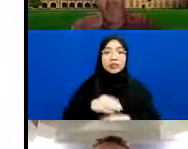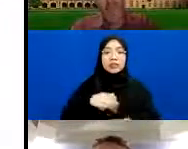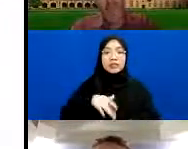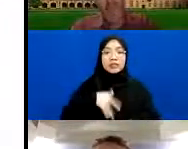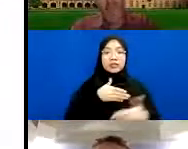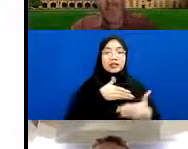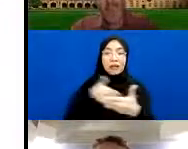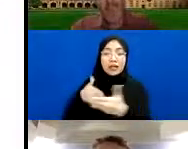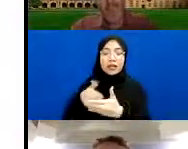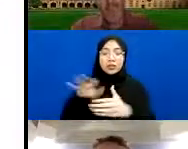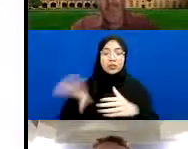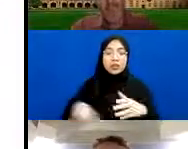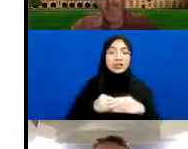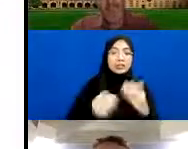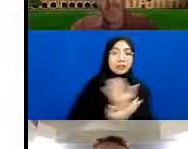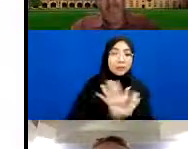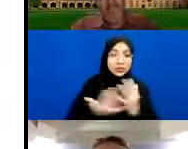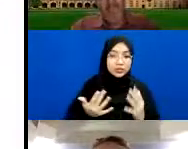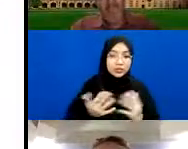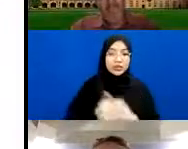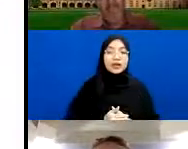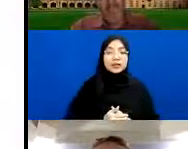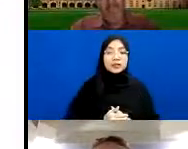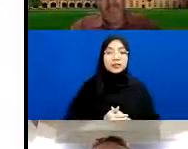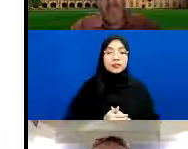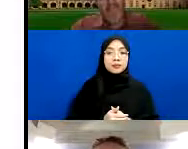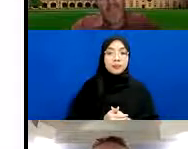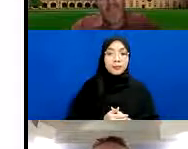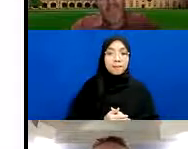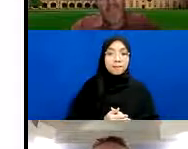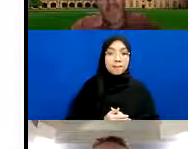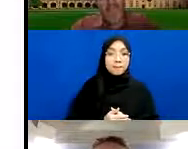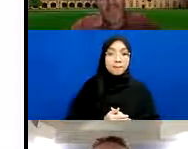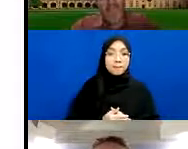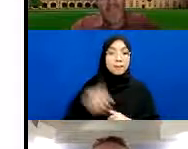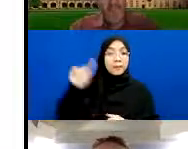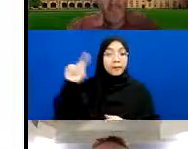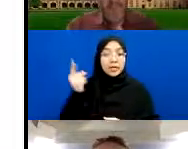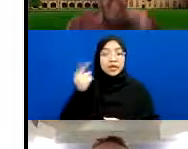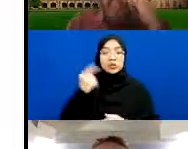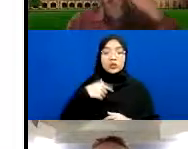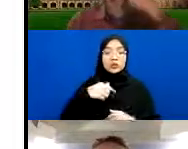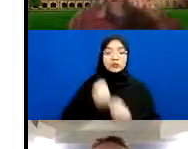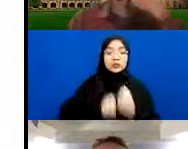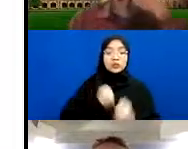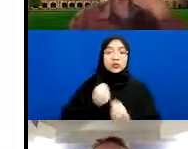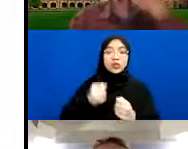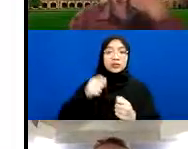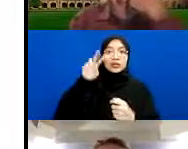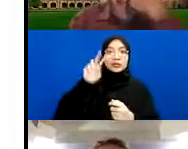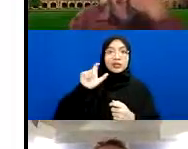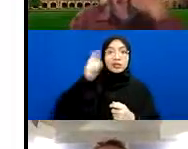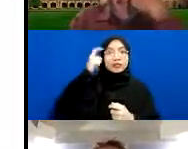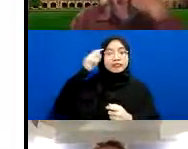Razali 2021. With the instability of the economic situation, it is certain that parents